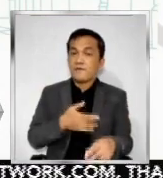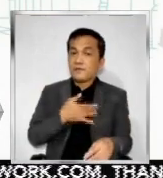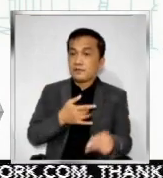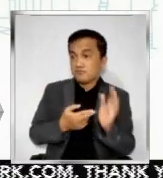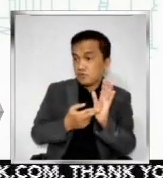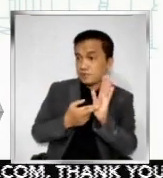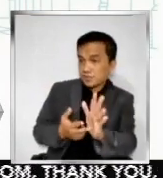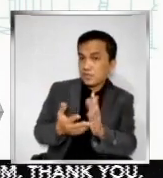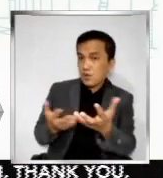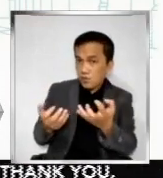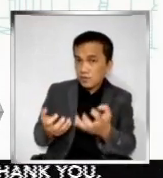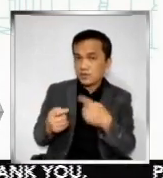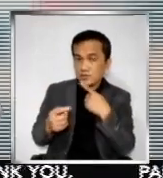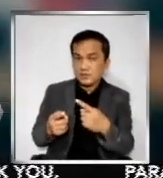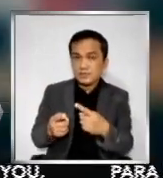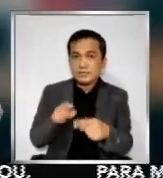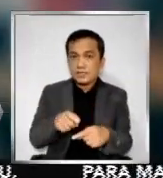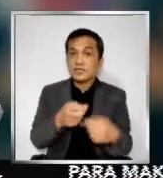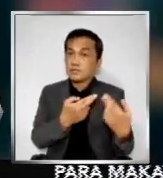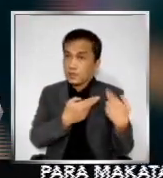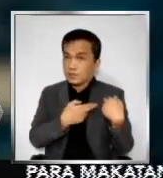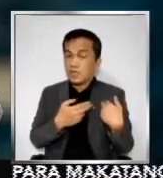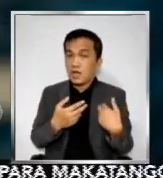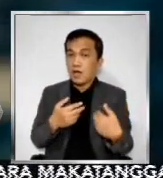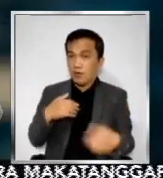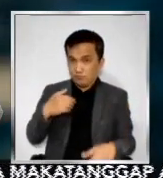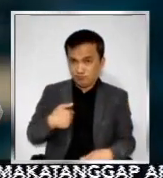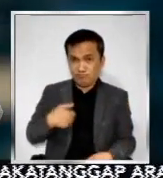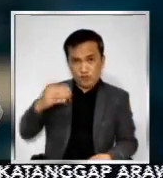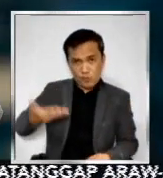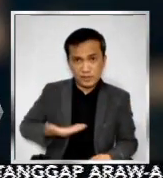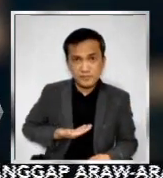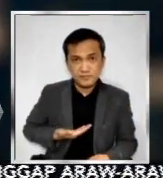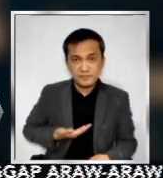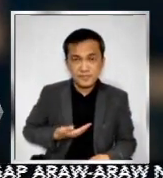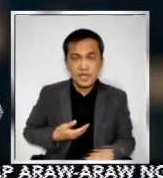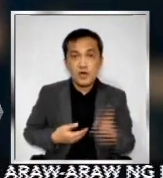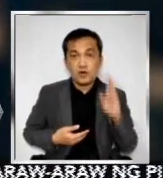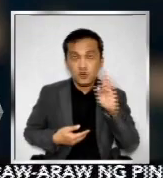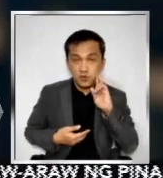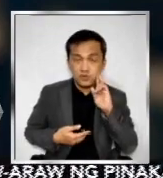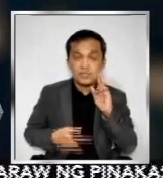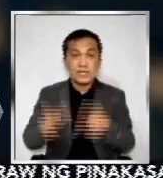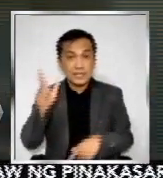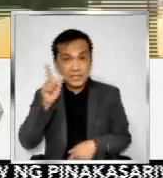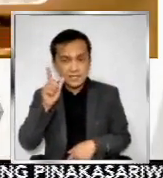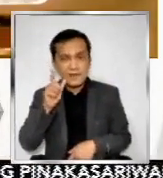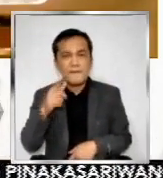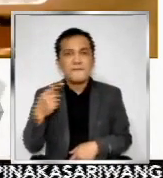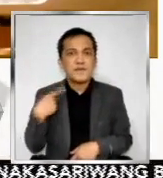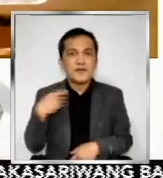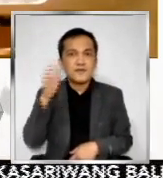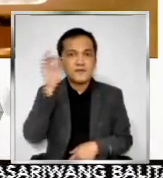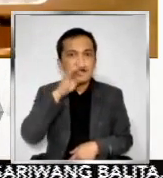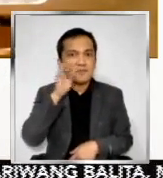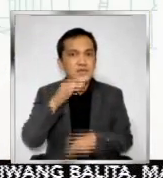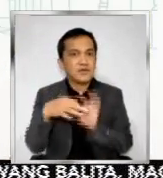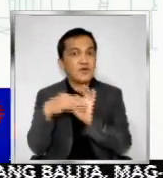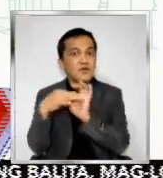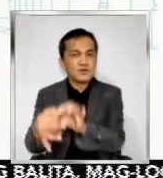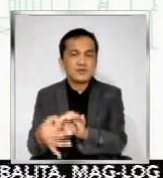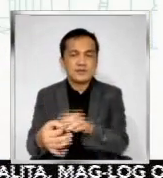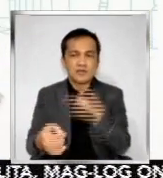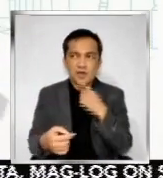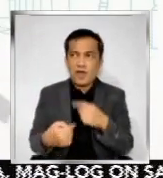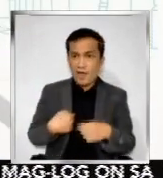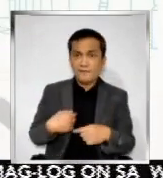is a responsibility that I welcome. Sina Ross at Lana, may Pinoy connection pala. I have a lot of Filipino friends. We would